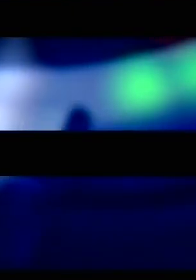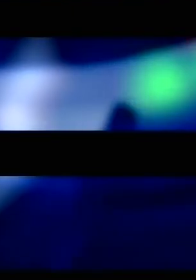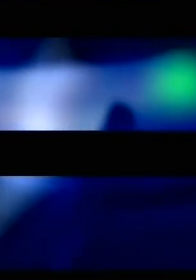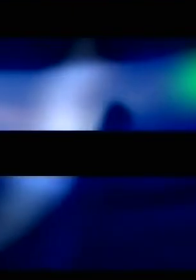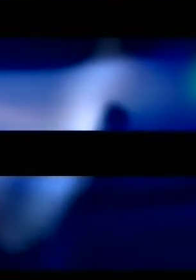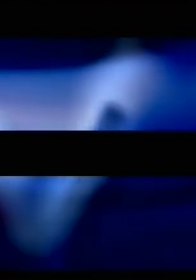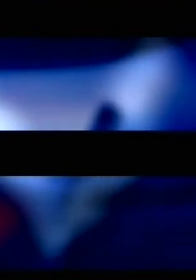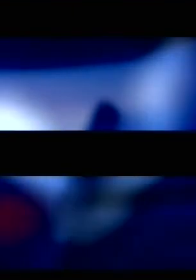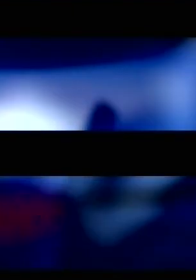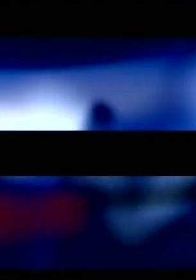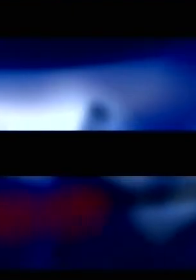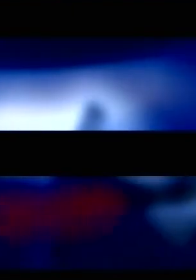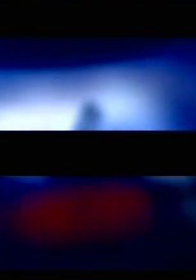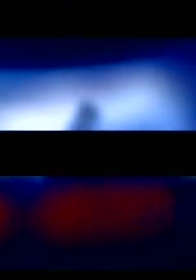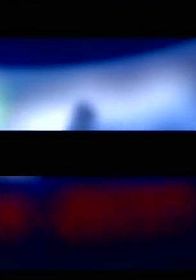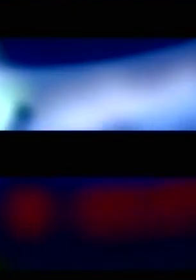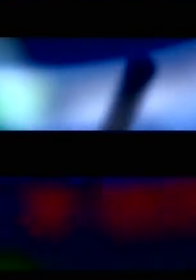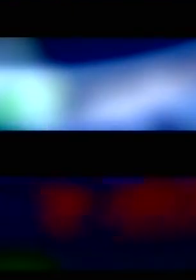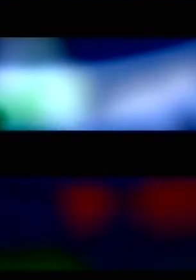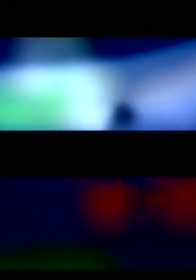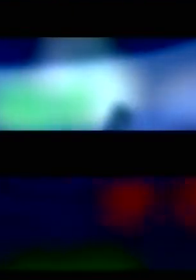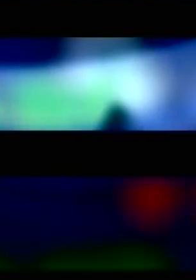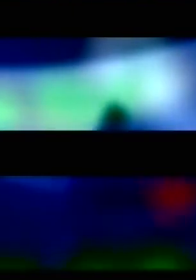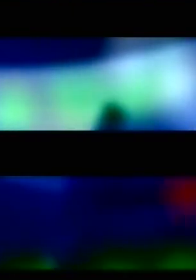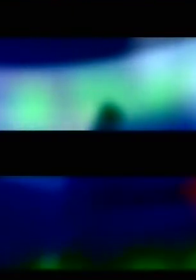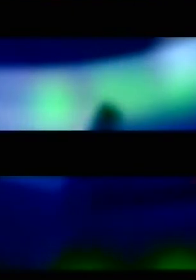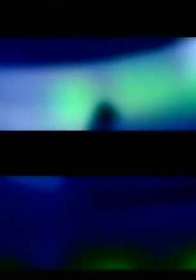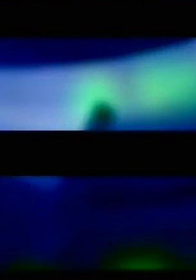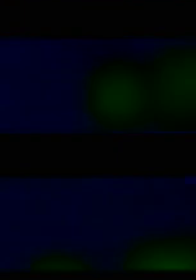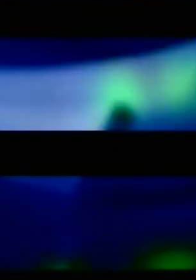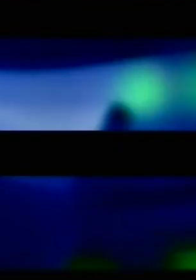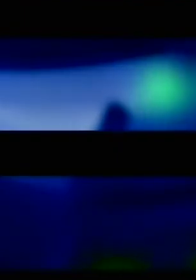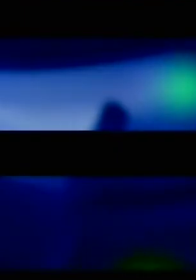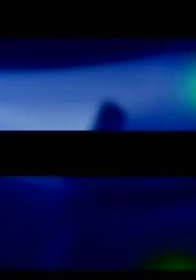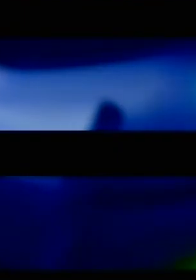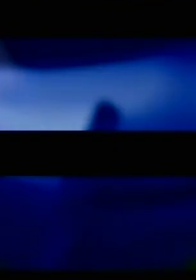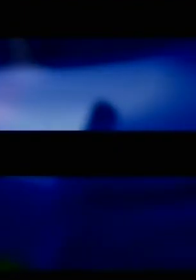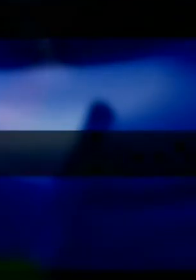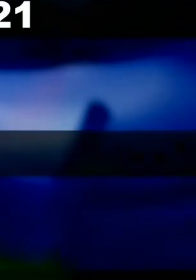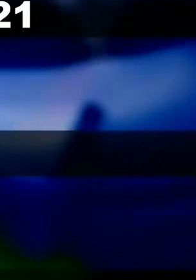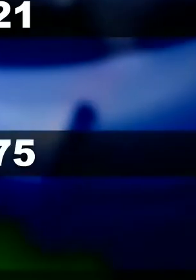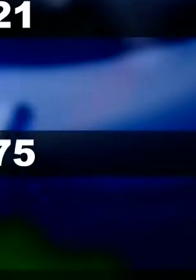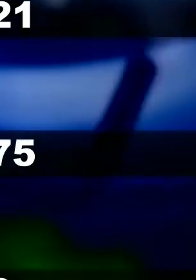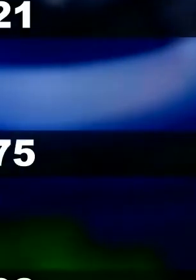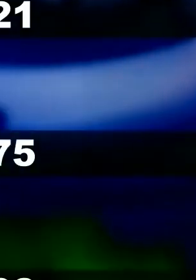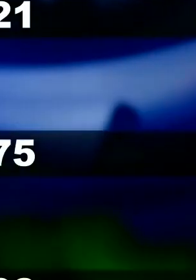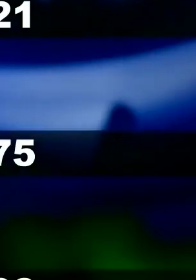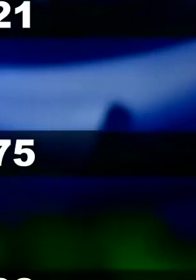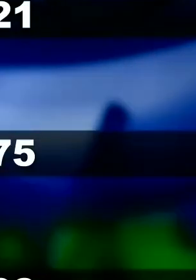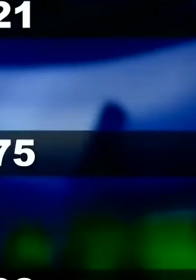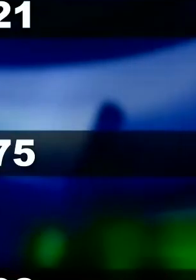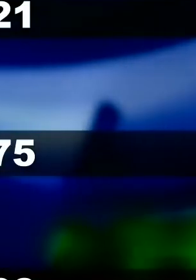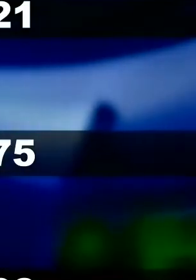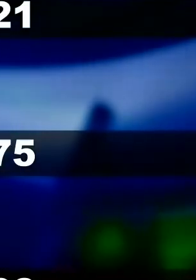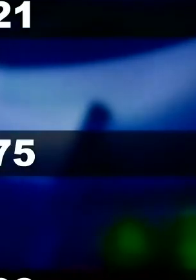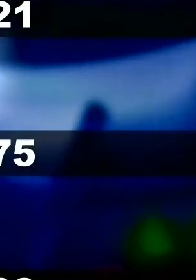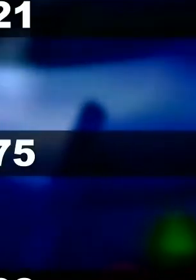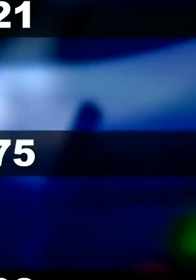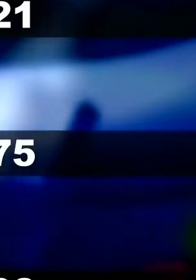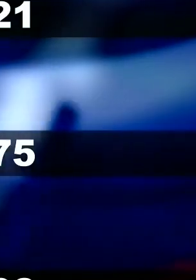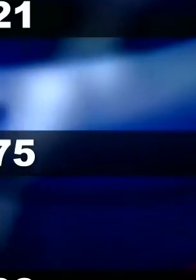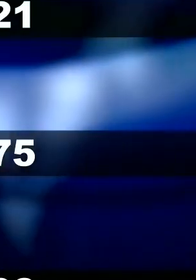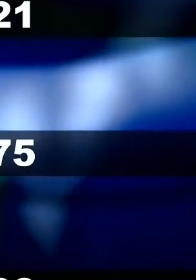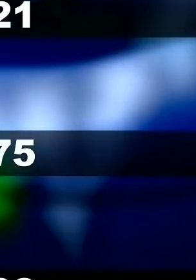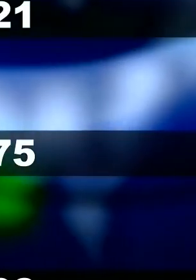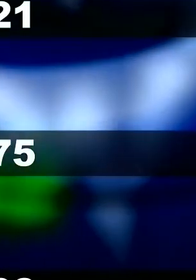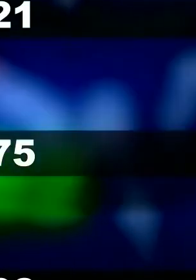107,652,125 units. In Trinidad and Tobago, Sagicor